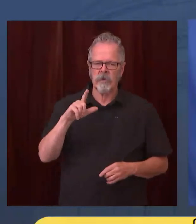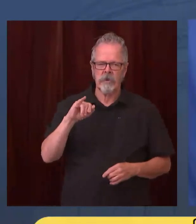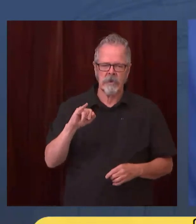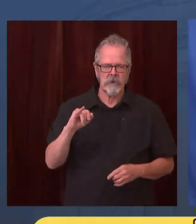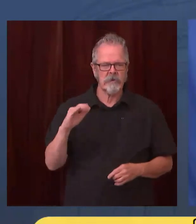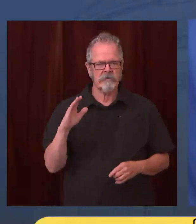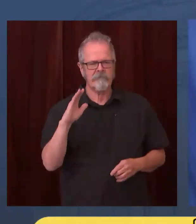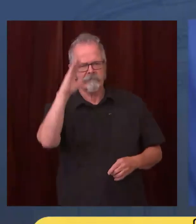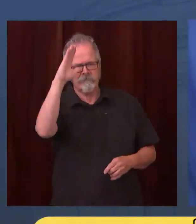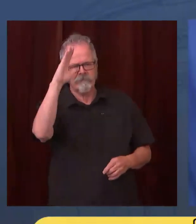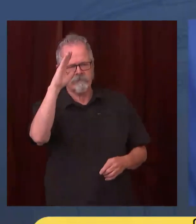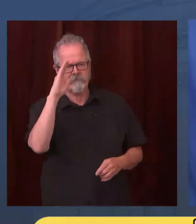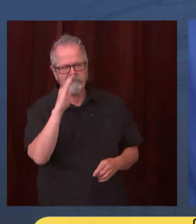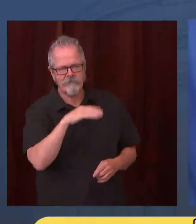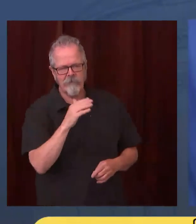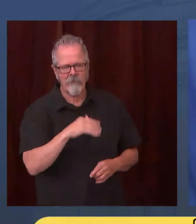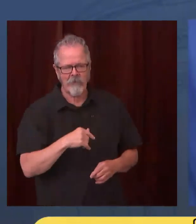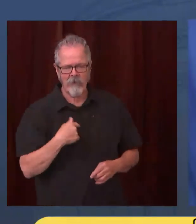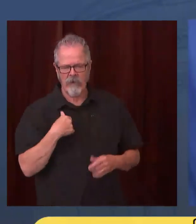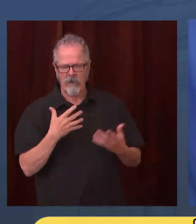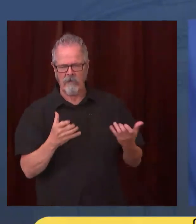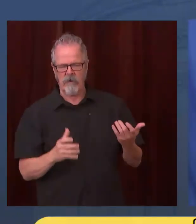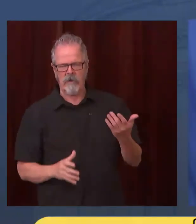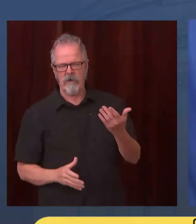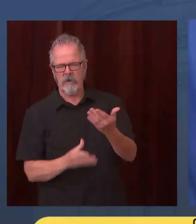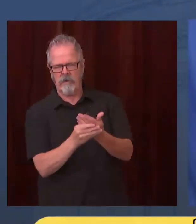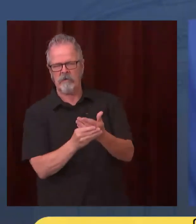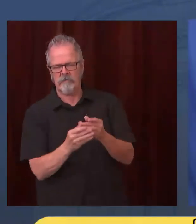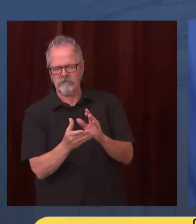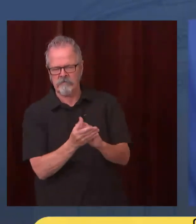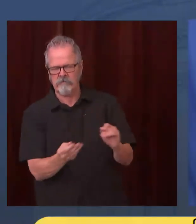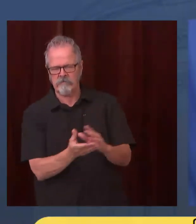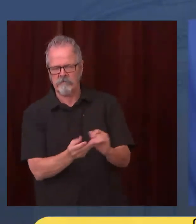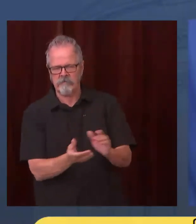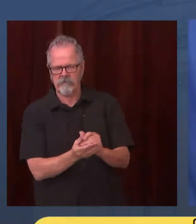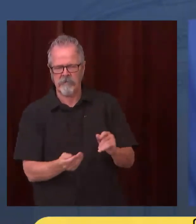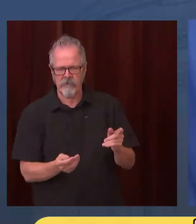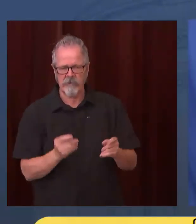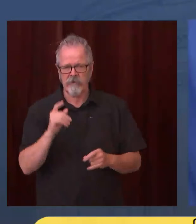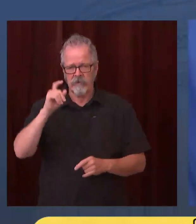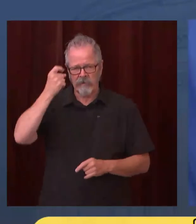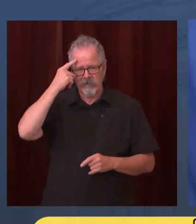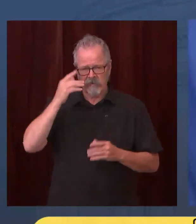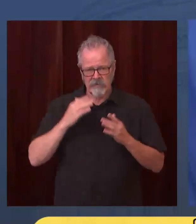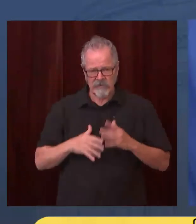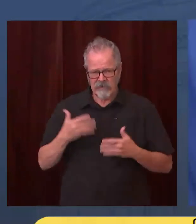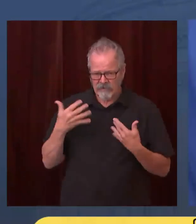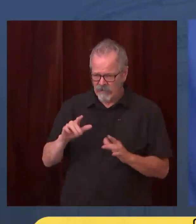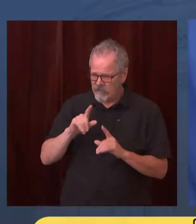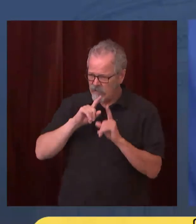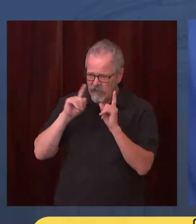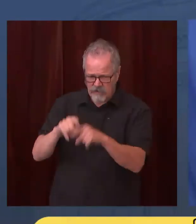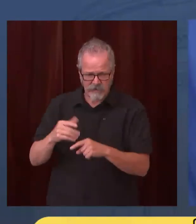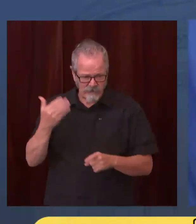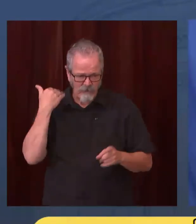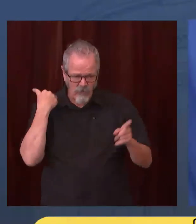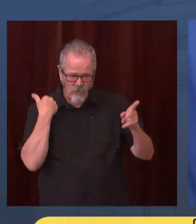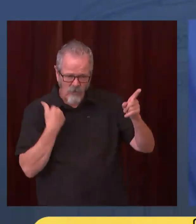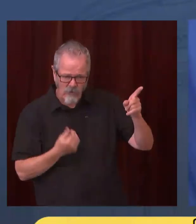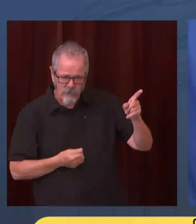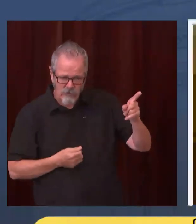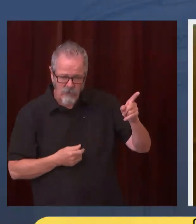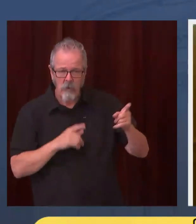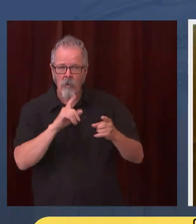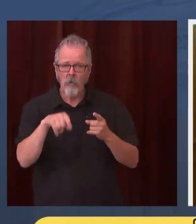remarks and refer to an answer he gave earlier related to a similar question, where when we implemented those measures and restrictions